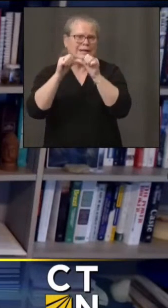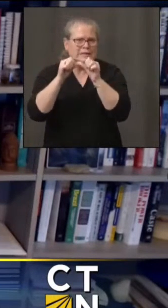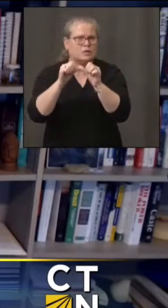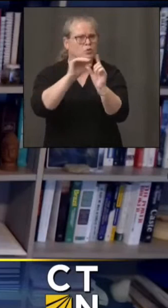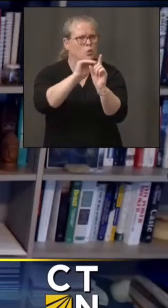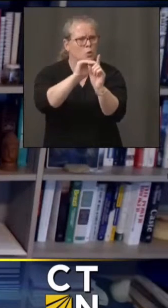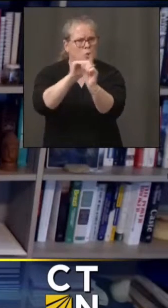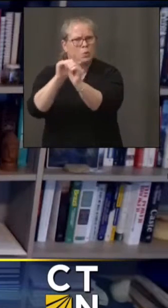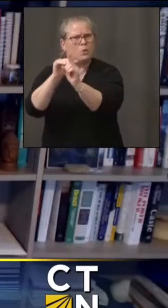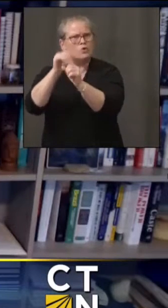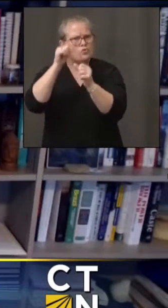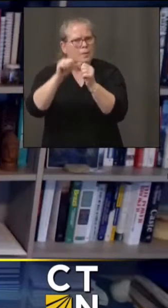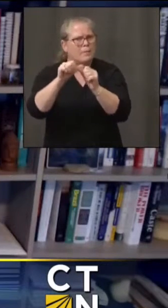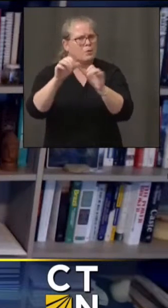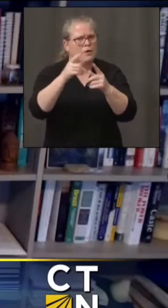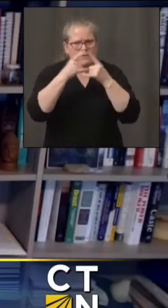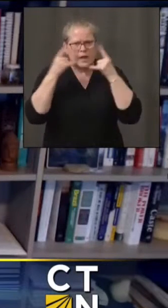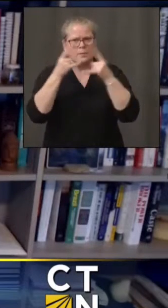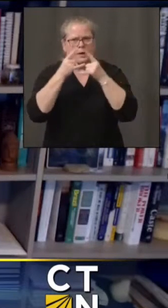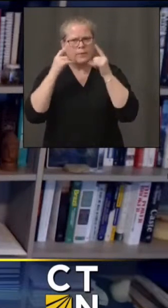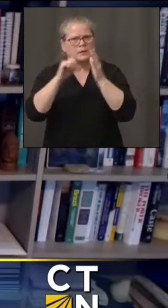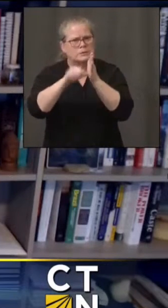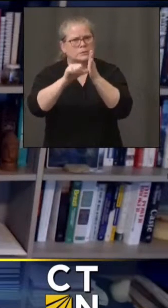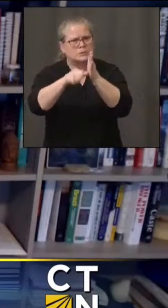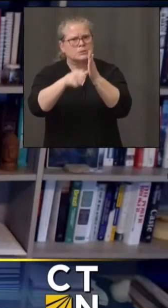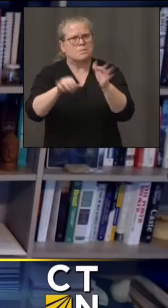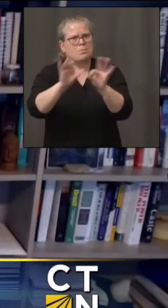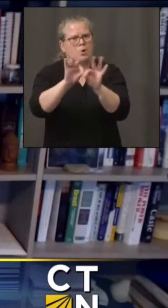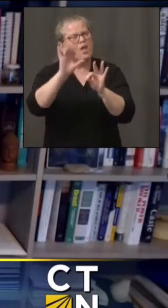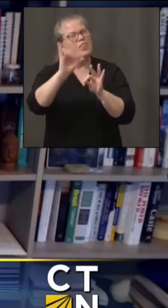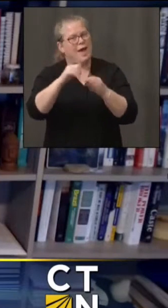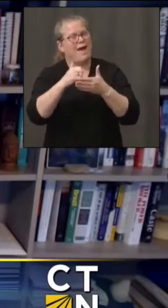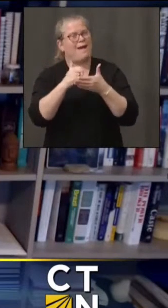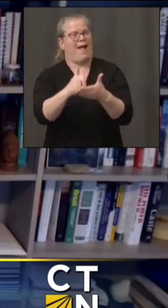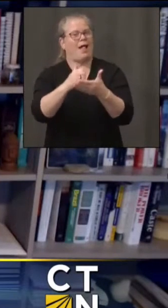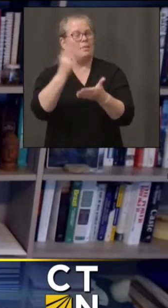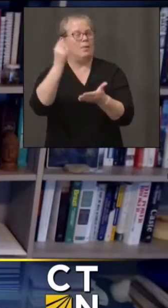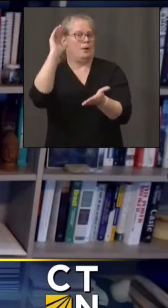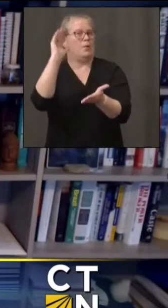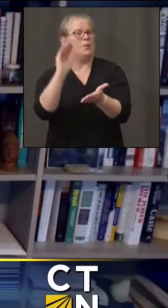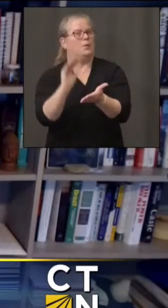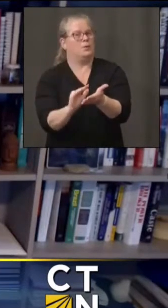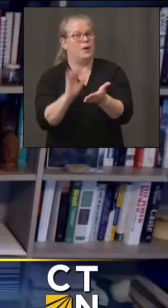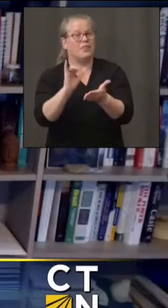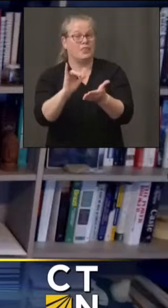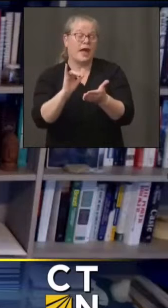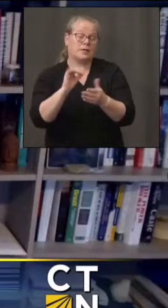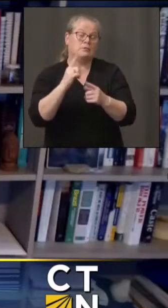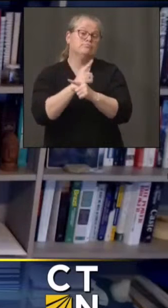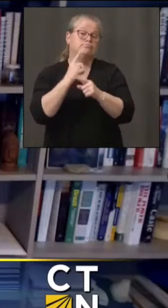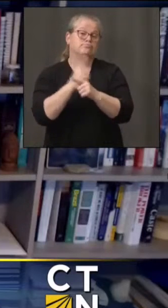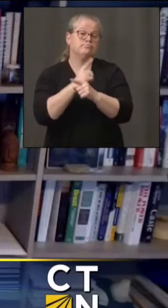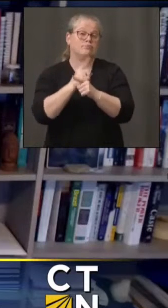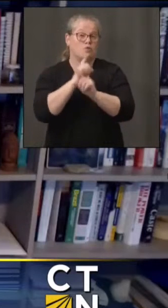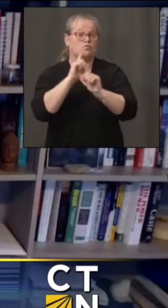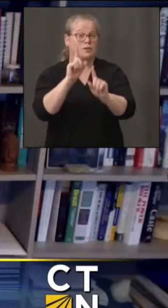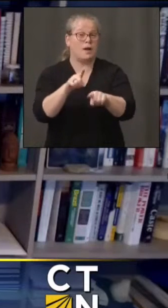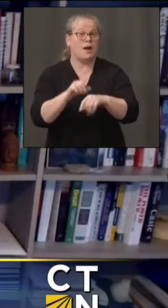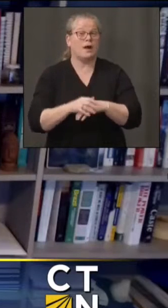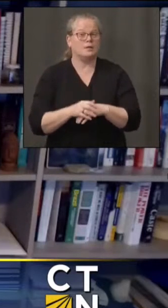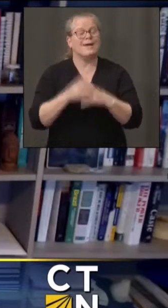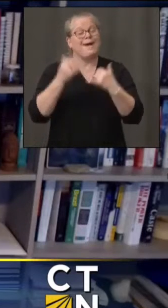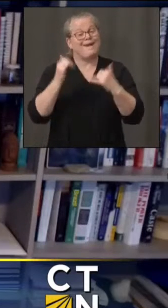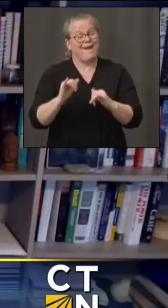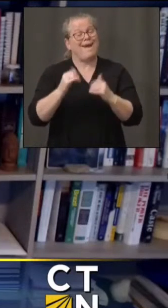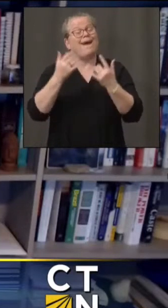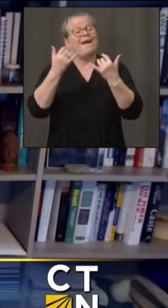potatoes of what a good and robust emergency response should be. And that's happening here now in all those regions that we're having these